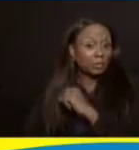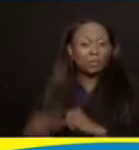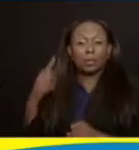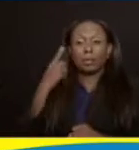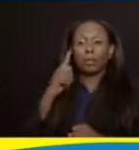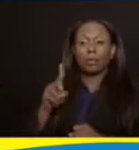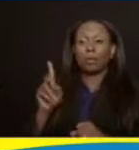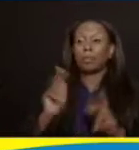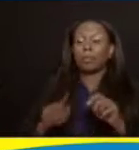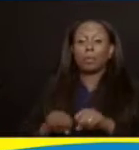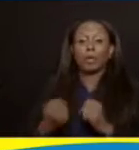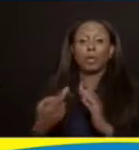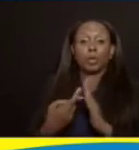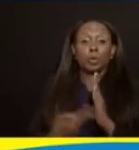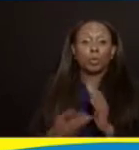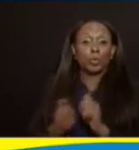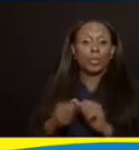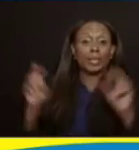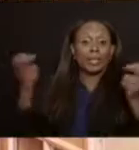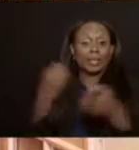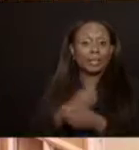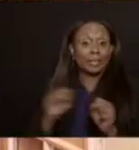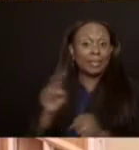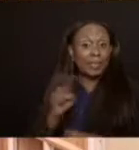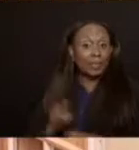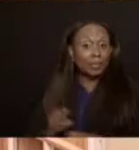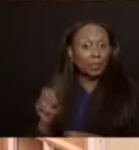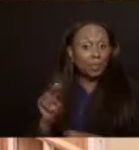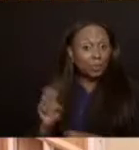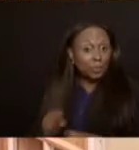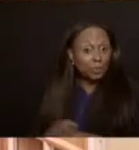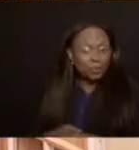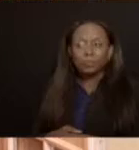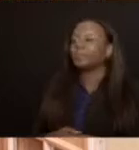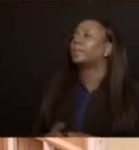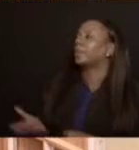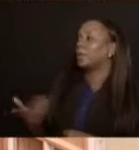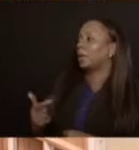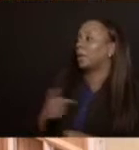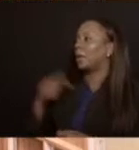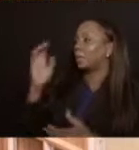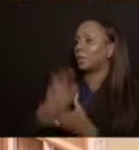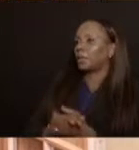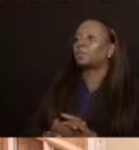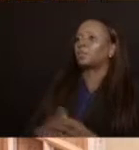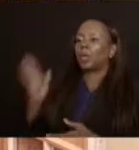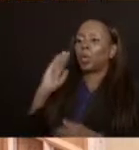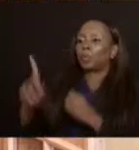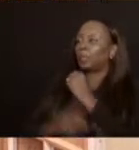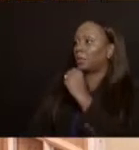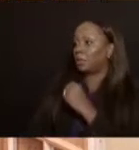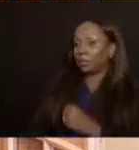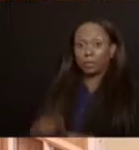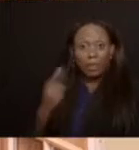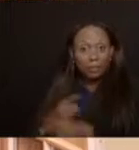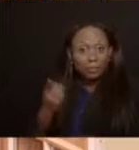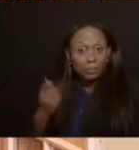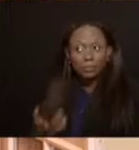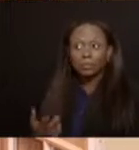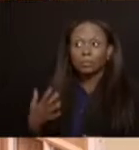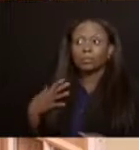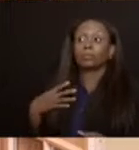zones? I would imagine that there will be penalties if you are breaching a safe zone. Wouldn't you?